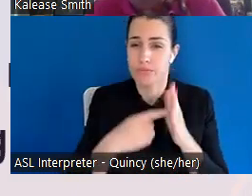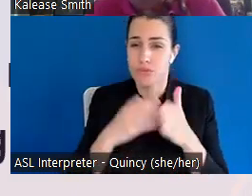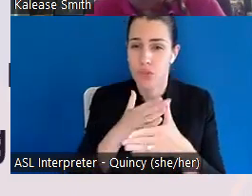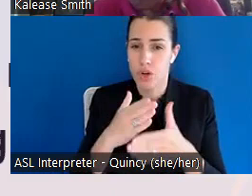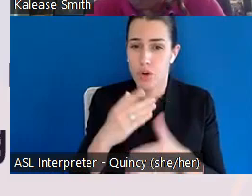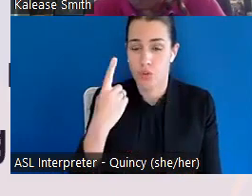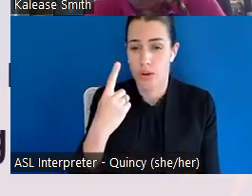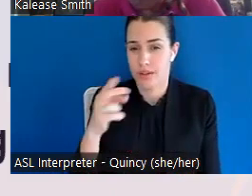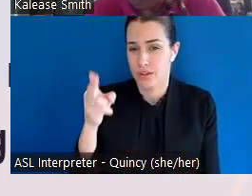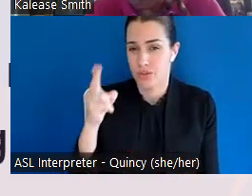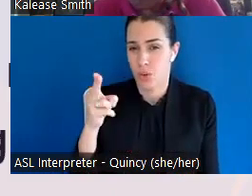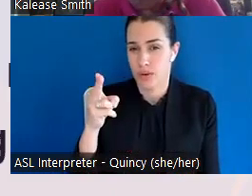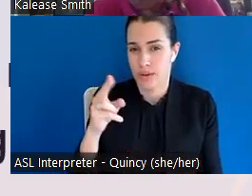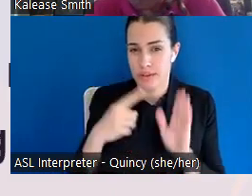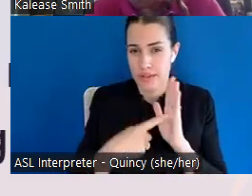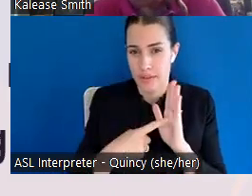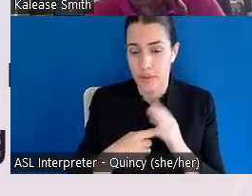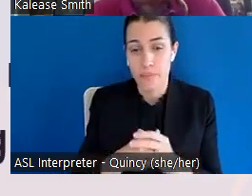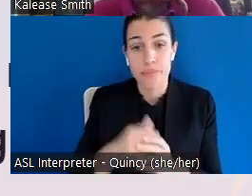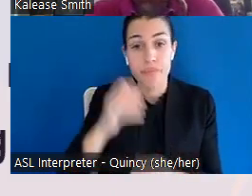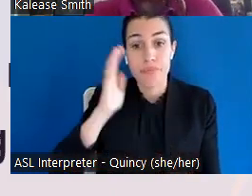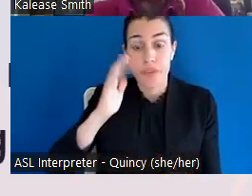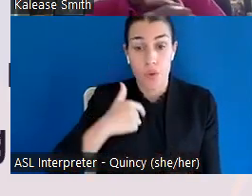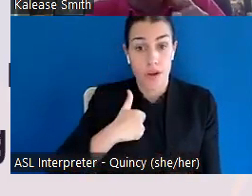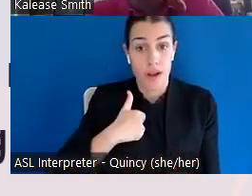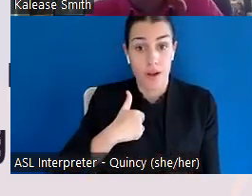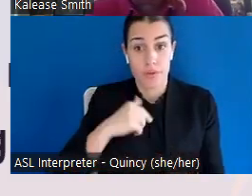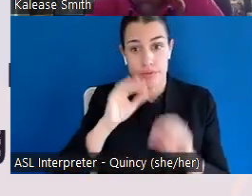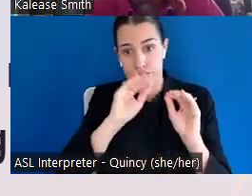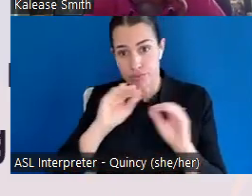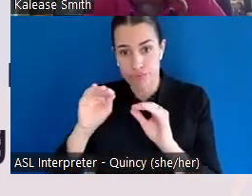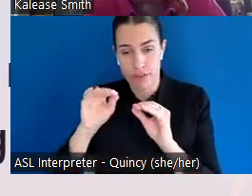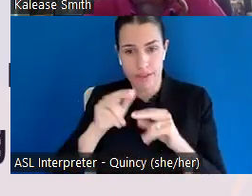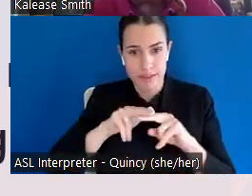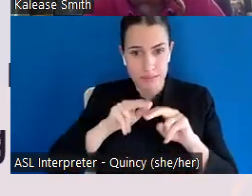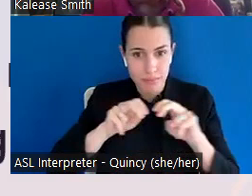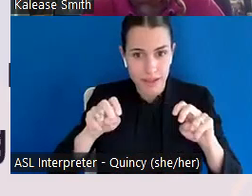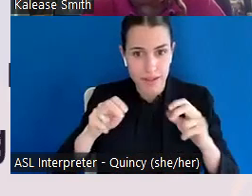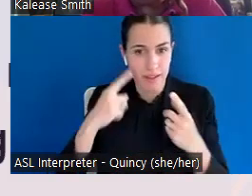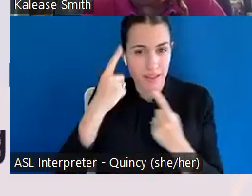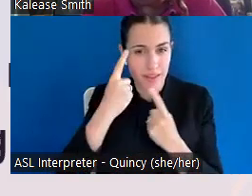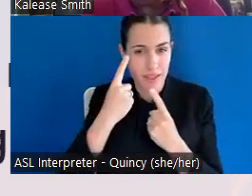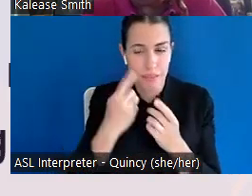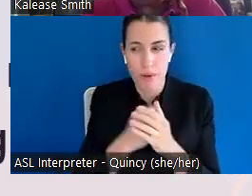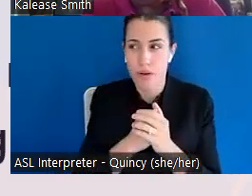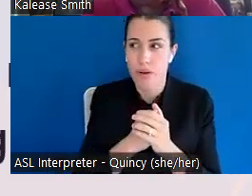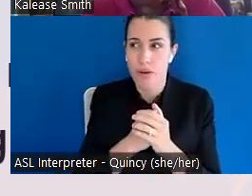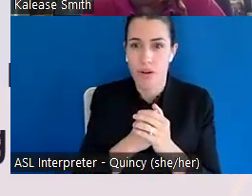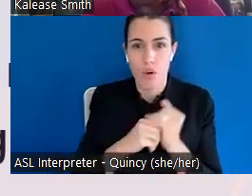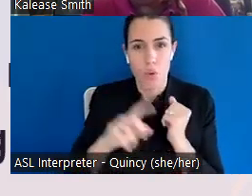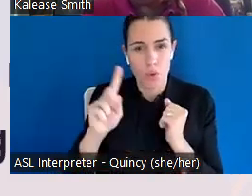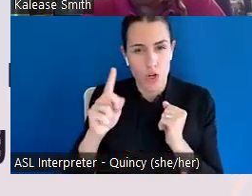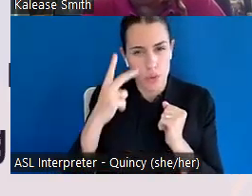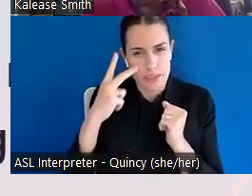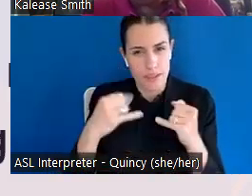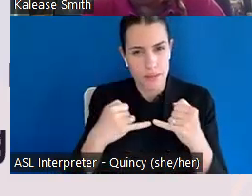had. So when I was putting this panel together and I was thinking about where are we seeing boundary crossings